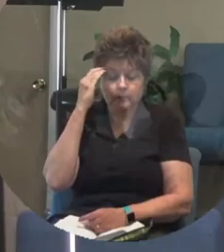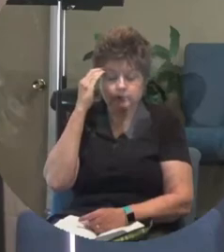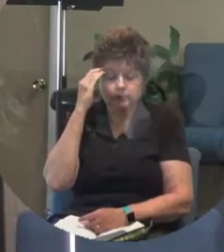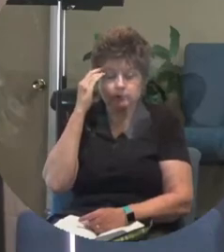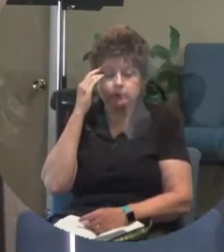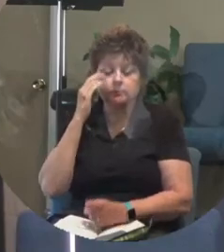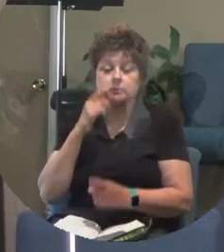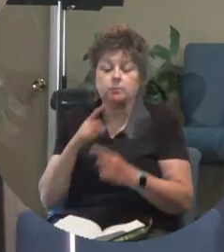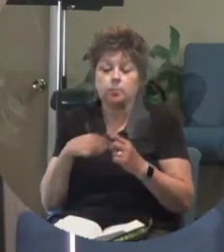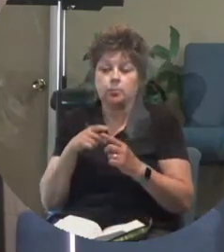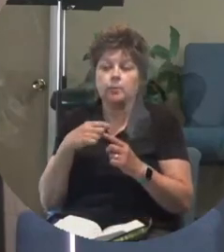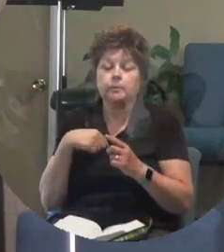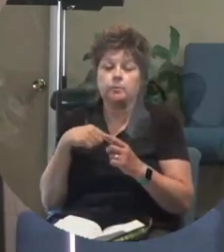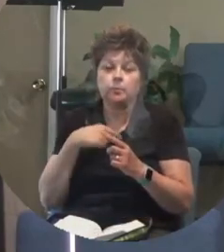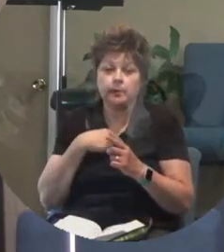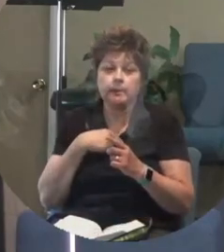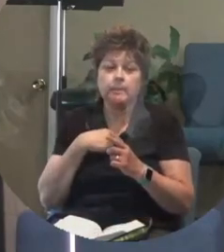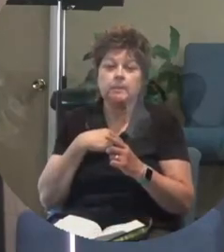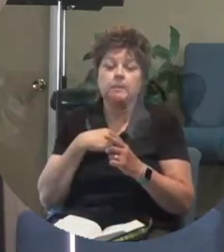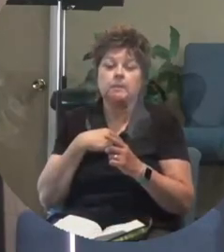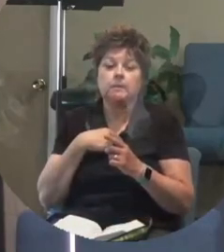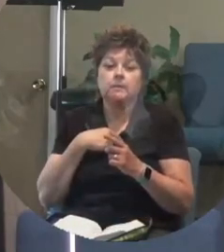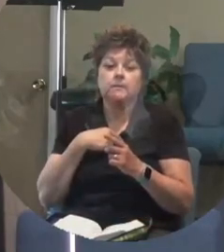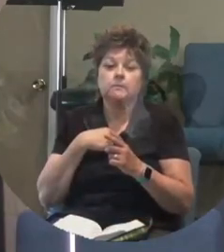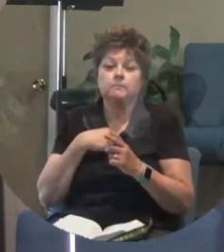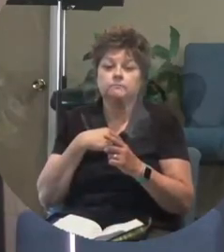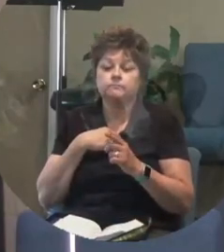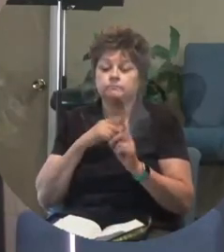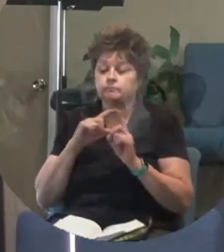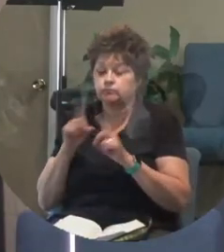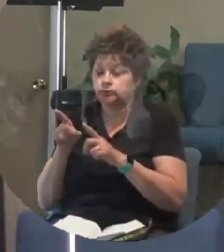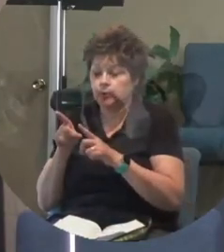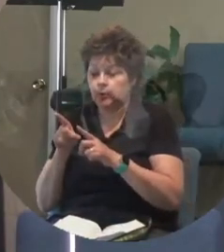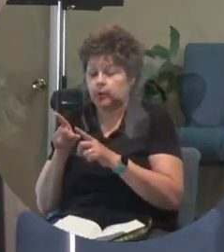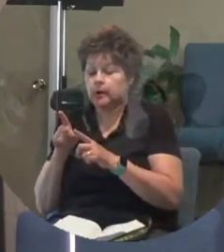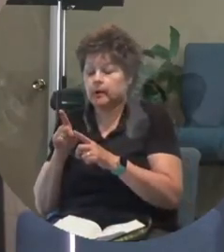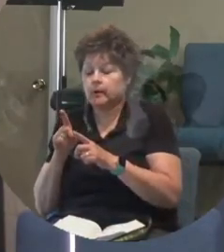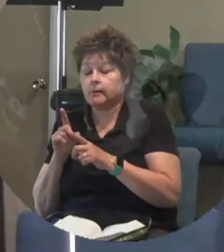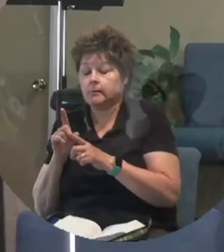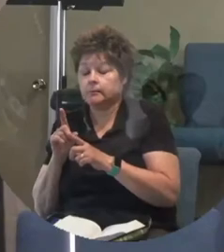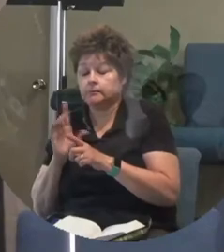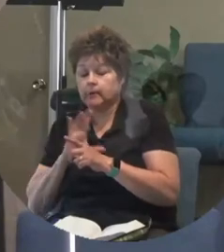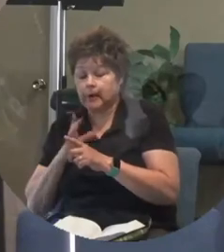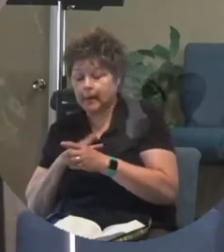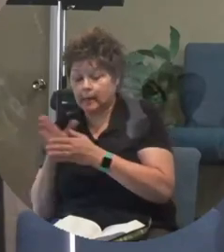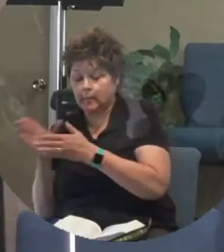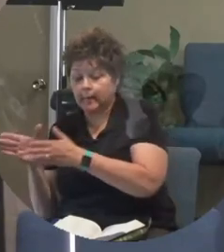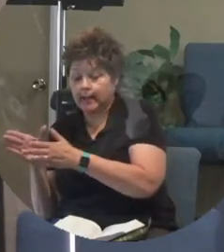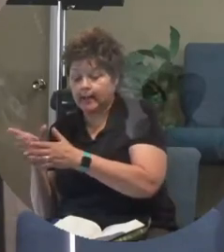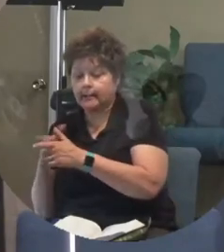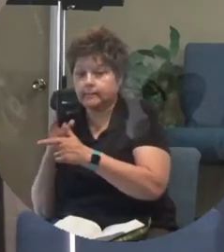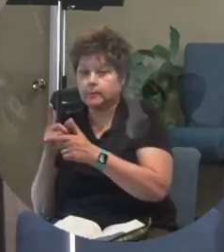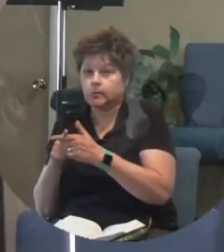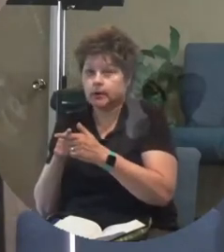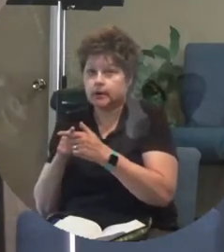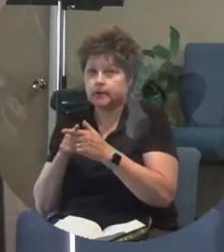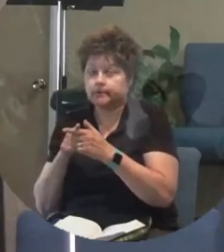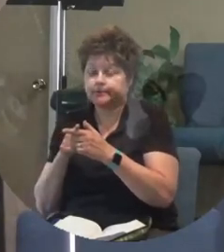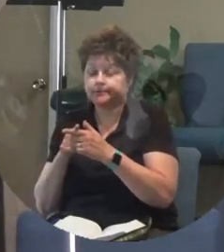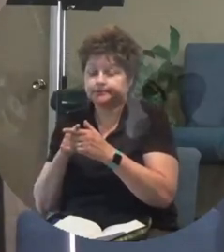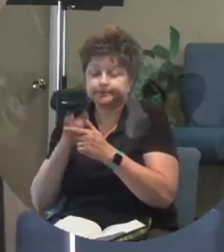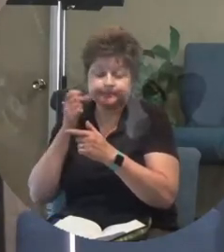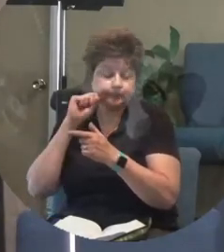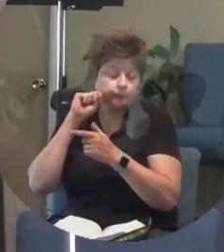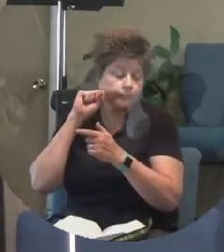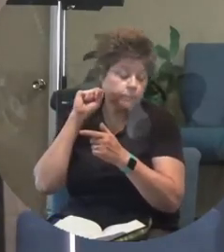when we pursue our own ways, then we're going to turn away from God. And not that